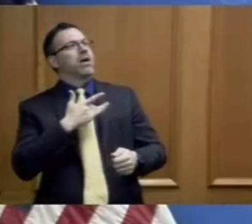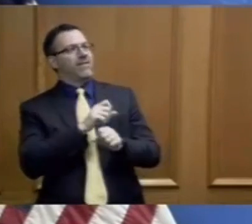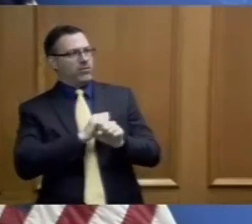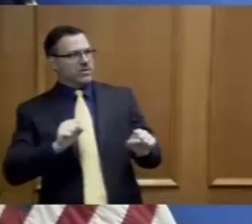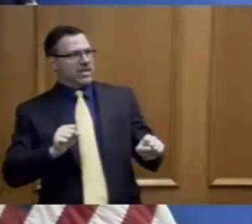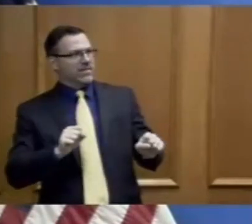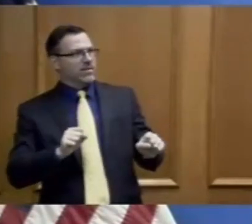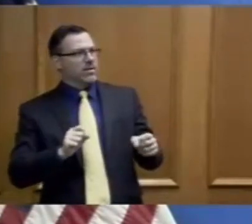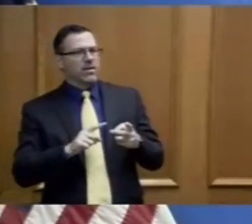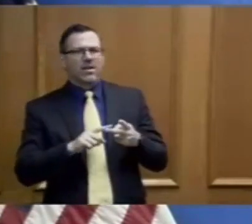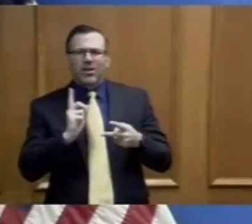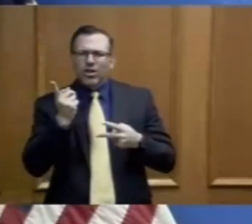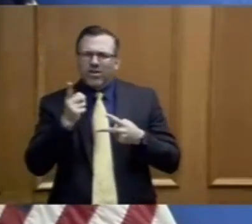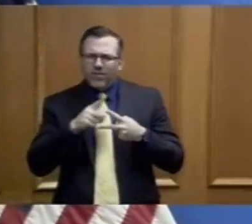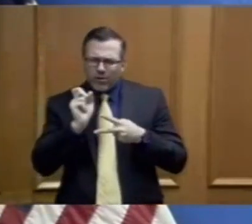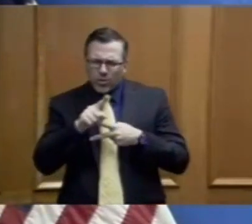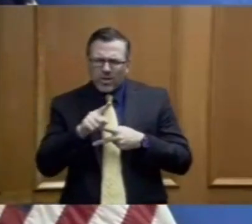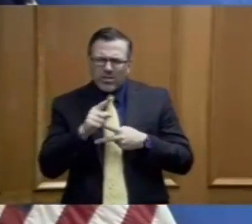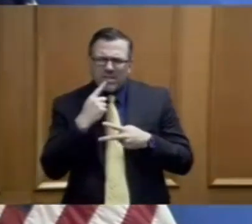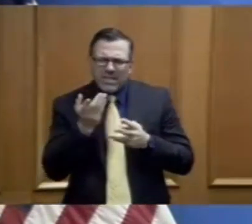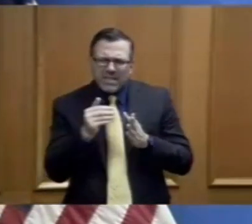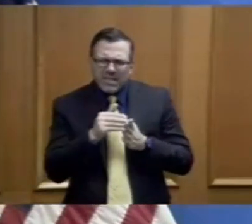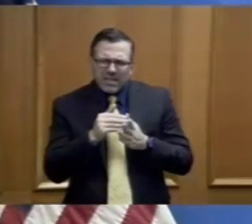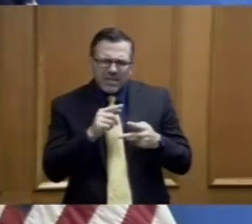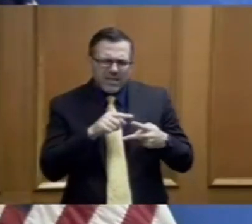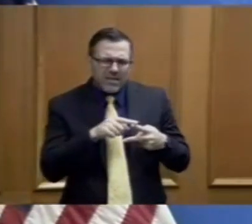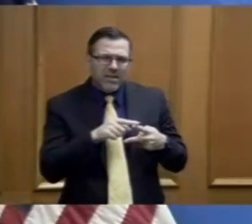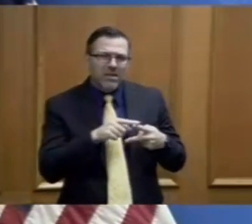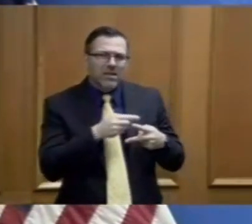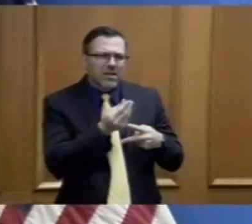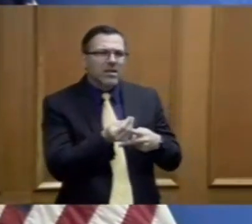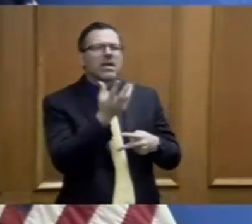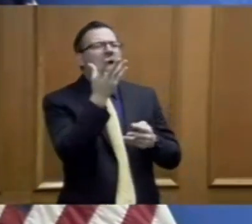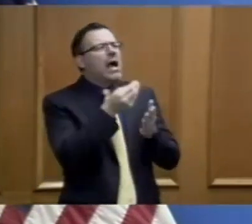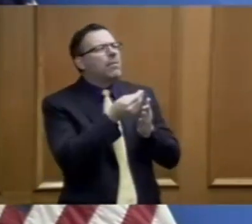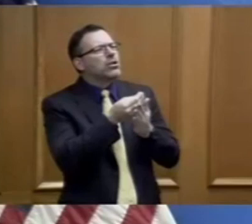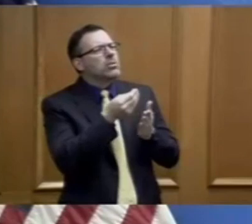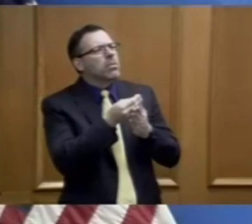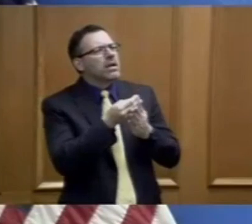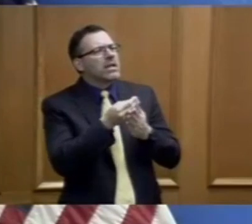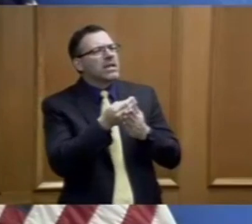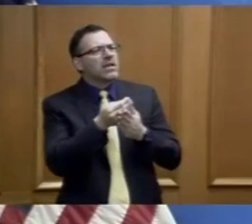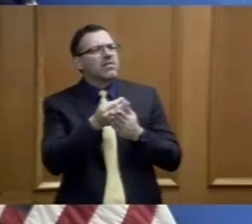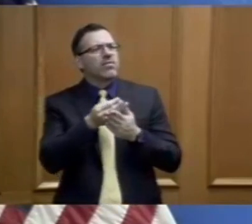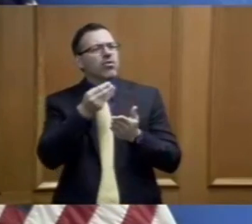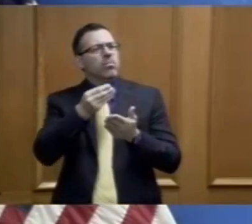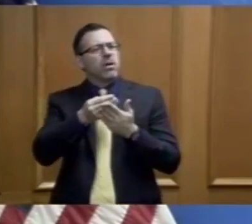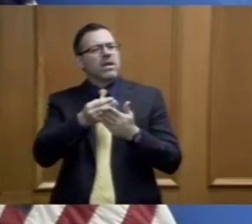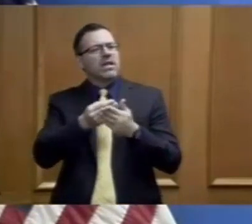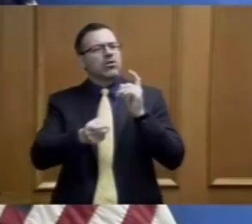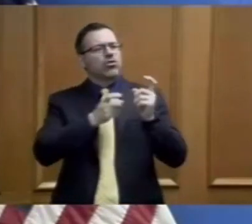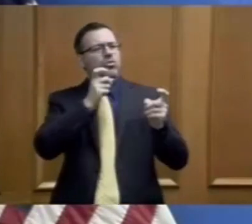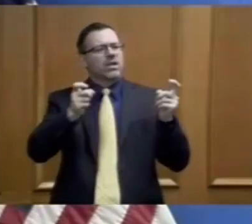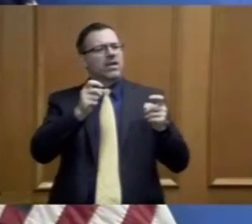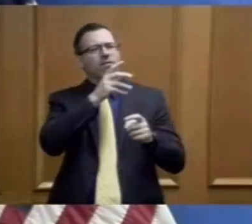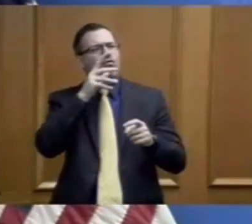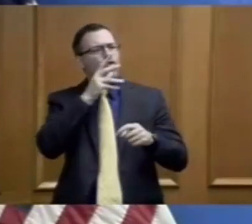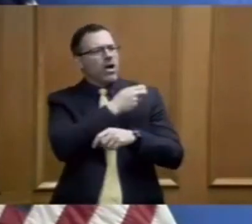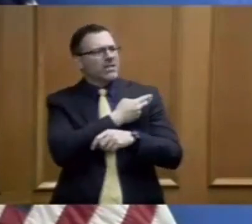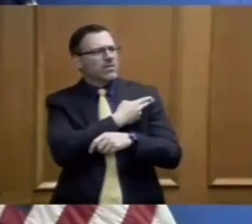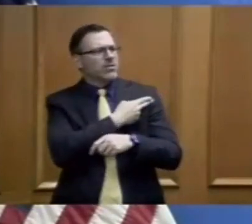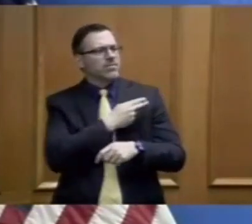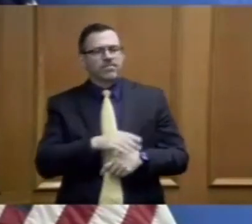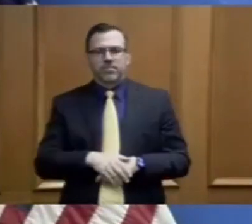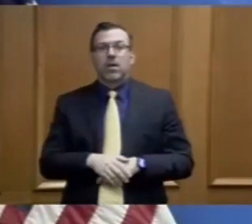What was your first question? How much, do you know how much money is going to be in the second round of funding for rural hospitals? Well, the total amount is $10